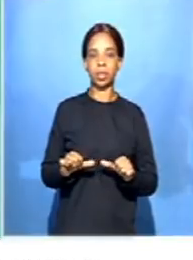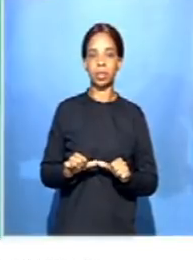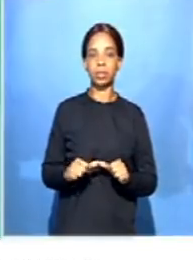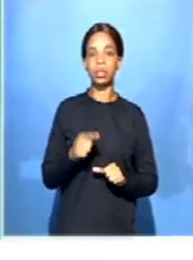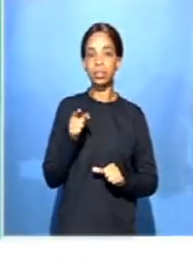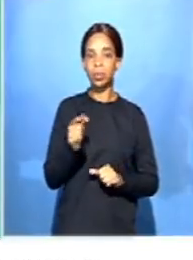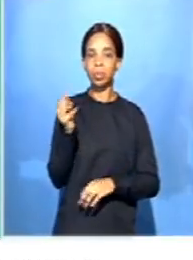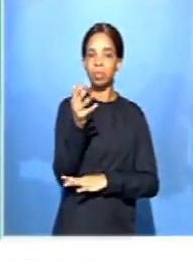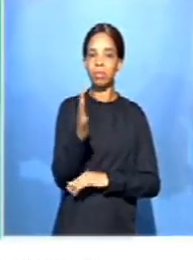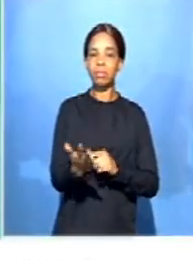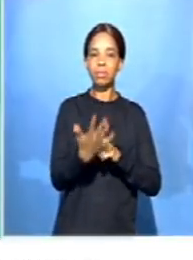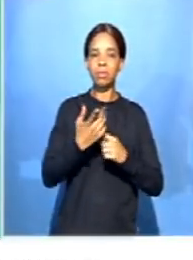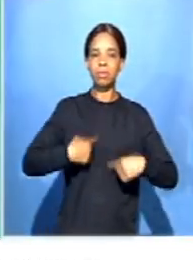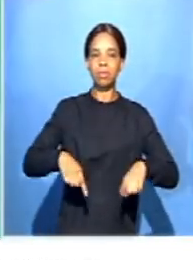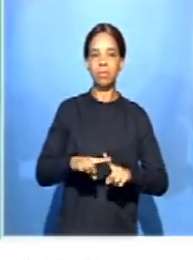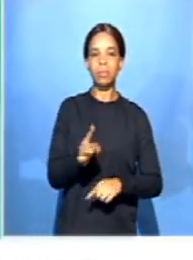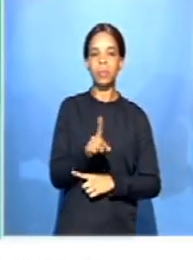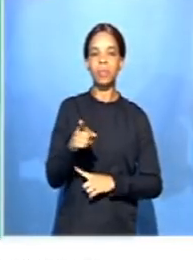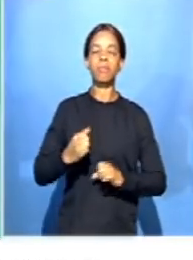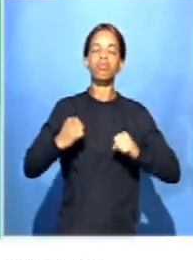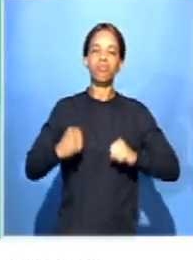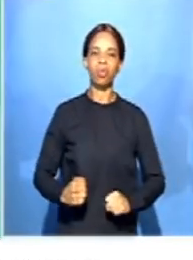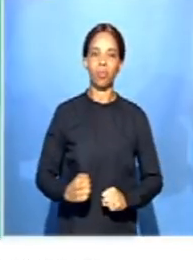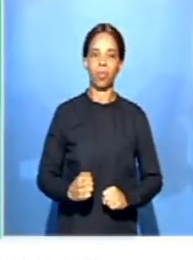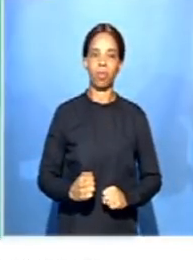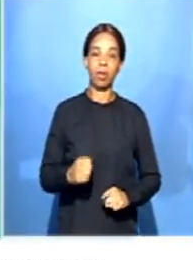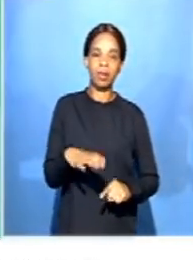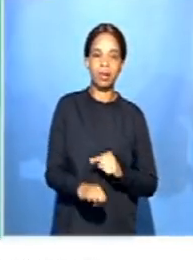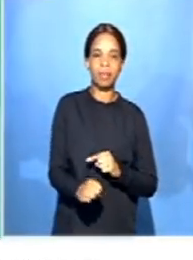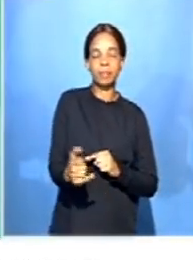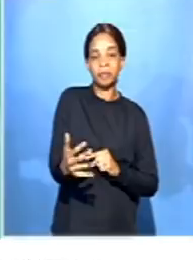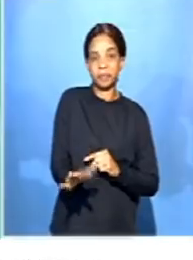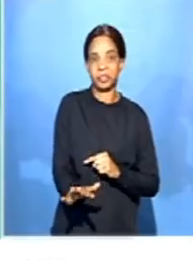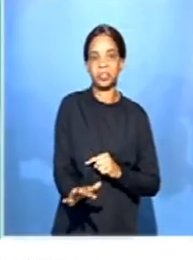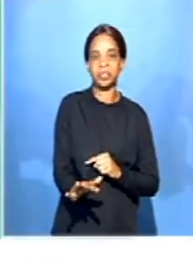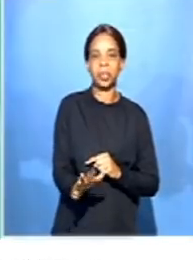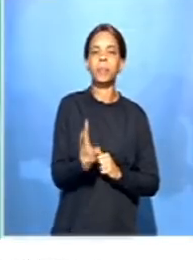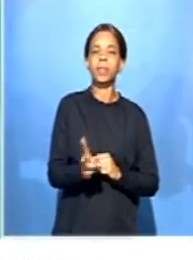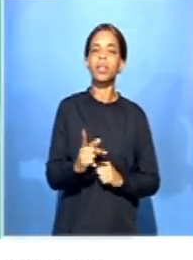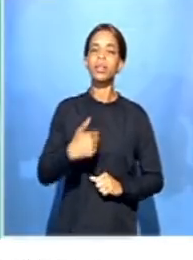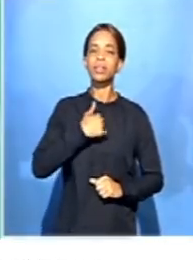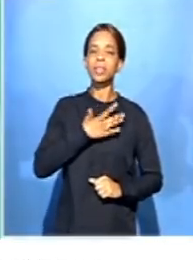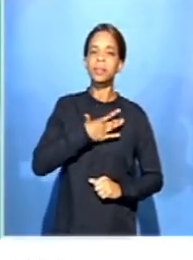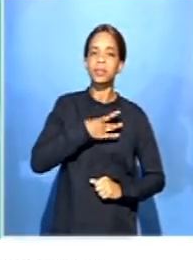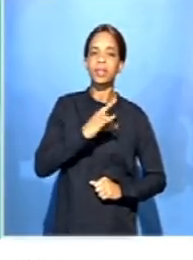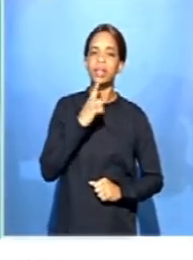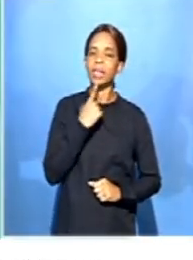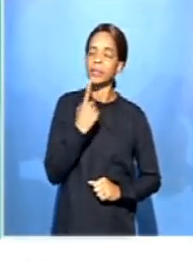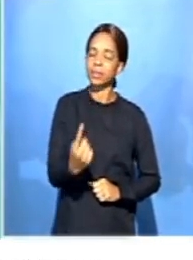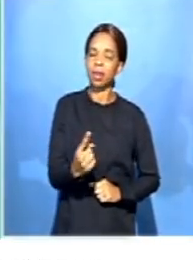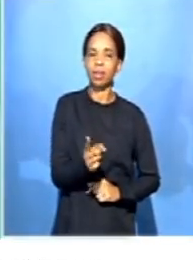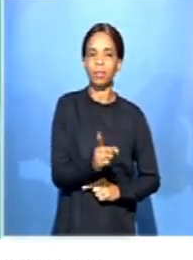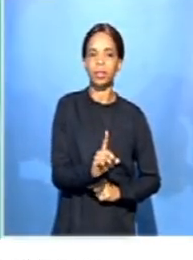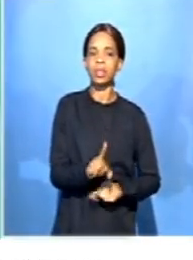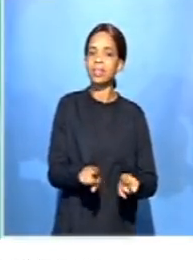ke bone gare ka nnete ke batla go lebolelela gore le melaetsa ya ka ntse a le mo tirong ga le mo romelela melaetsa ya kgothatso